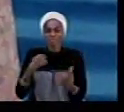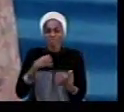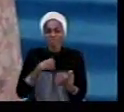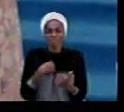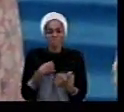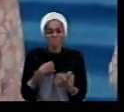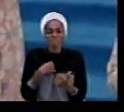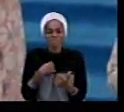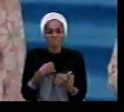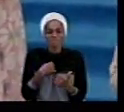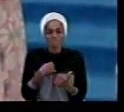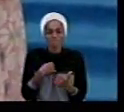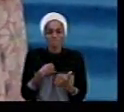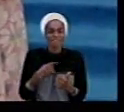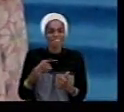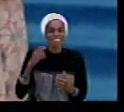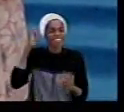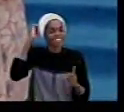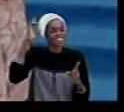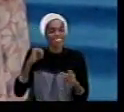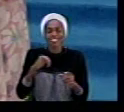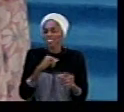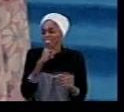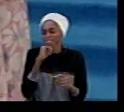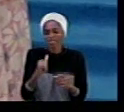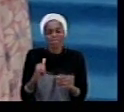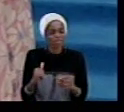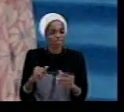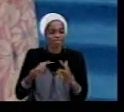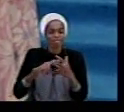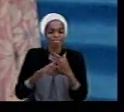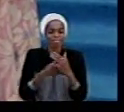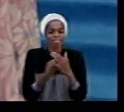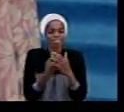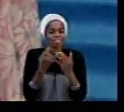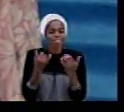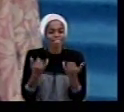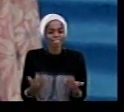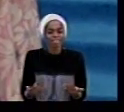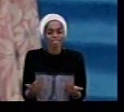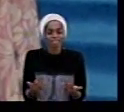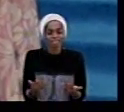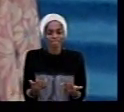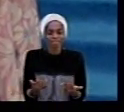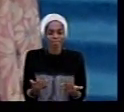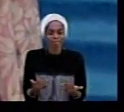He did not start now,